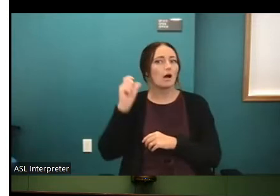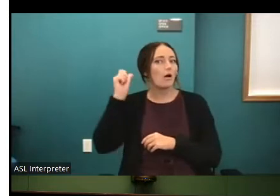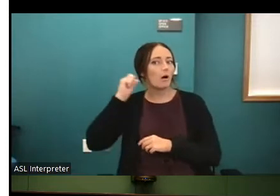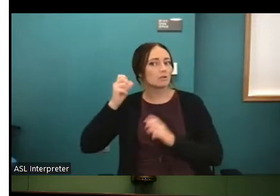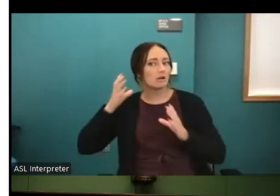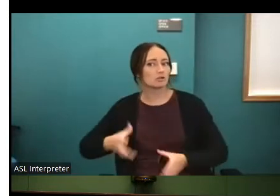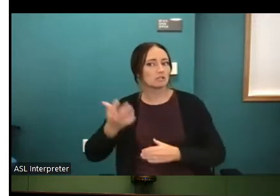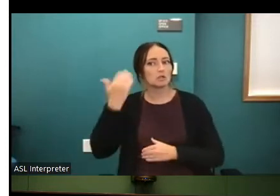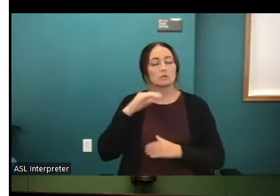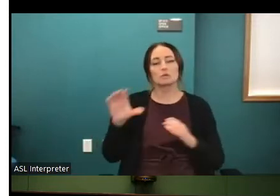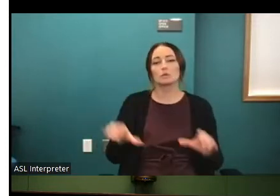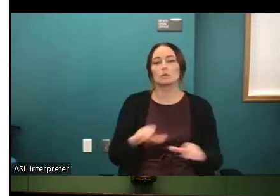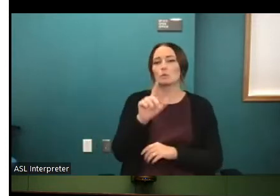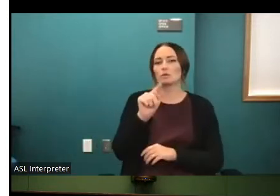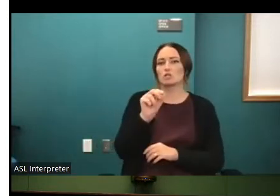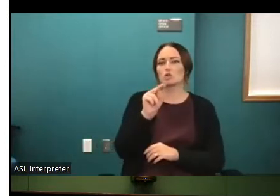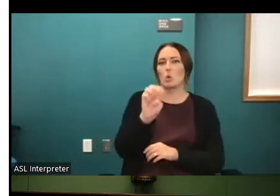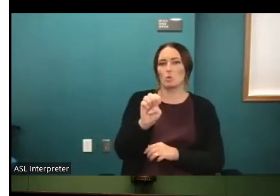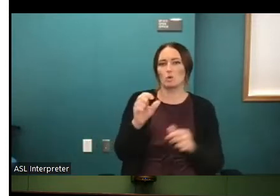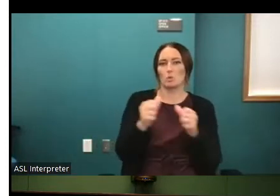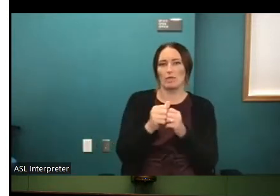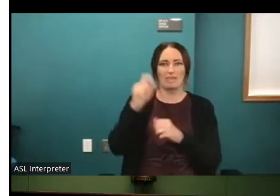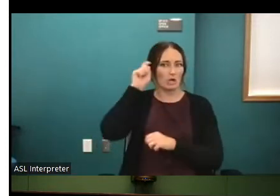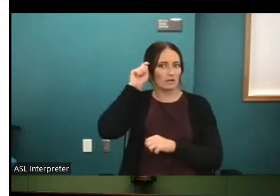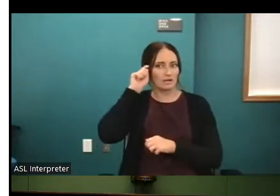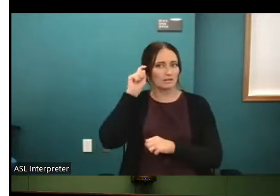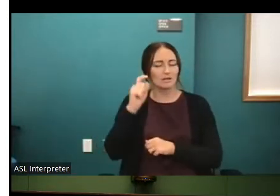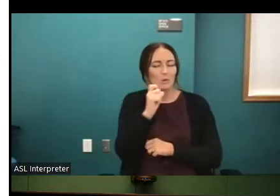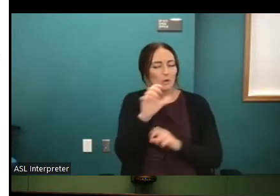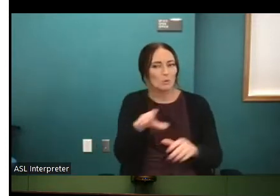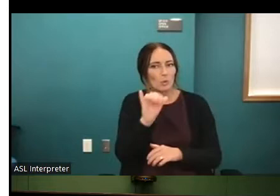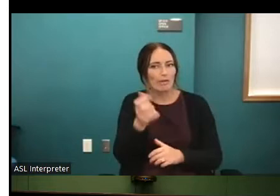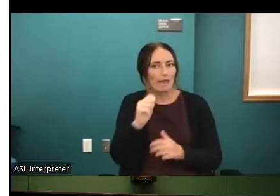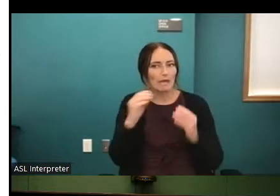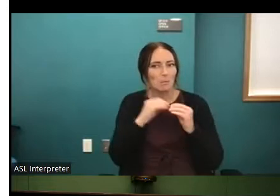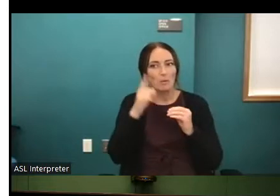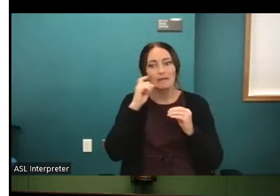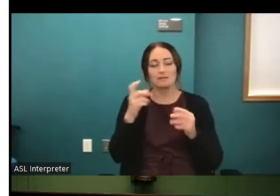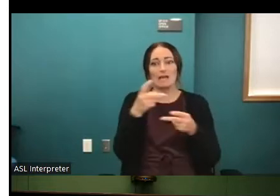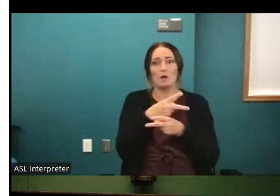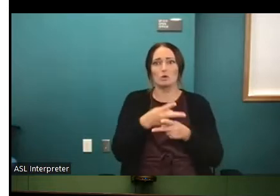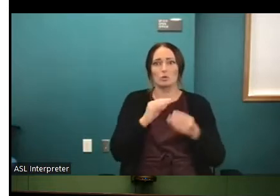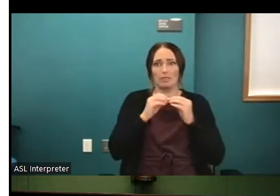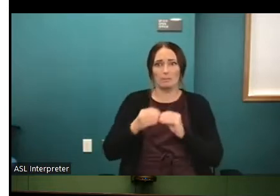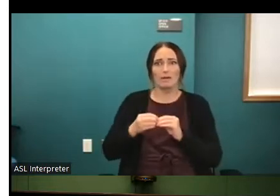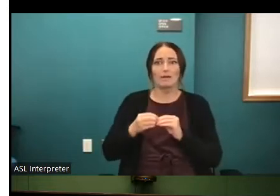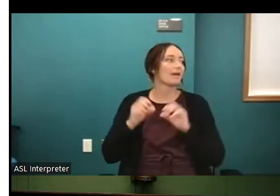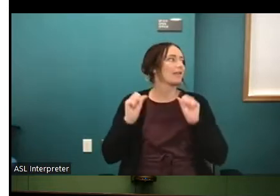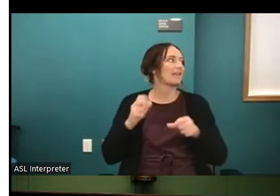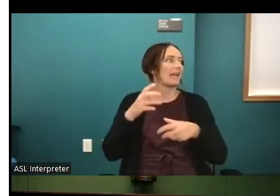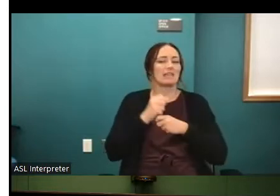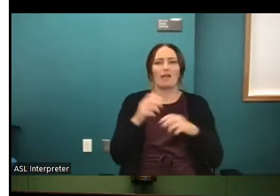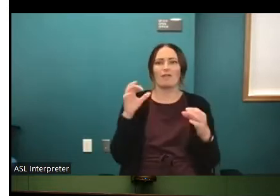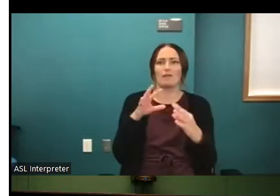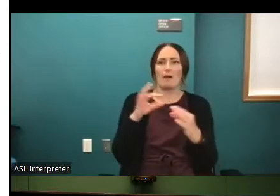tones with hearing aids. We don't do that anymore because the hearing aid algorithms have gotten so good that if they hear a tone, they think it's feedback and they go